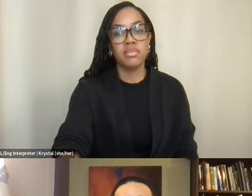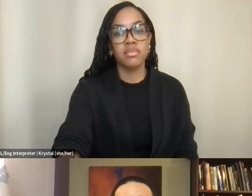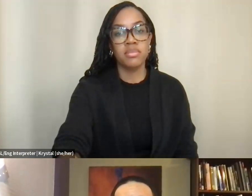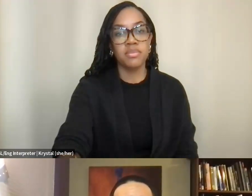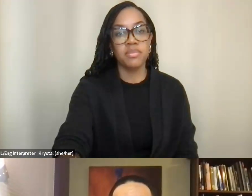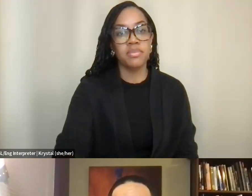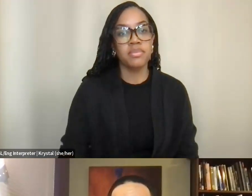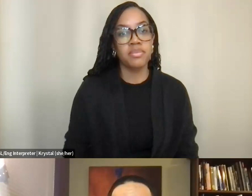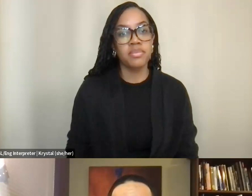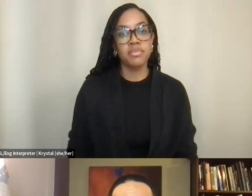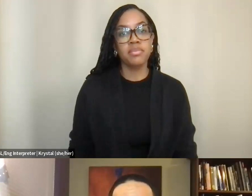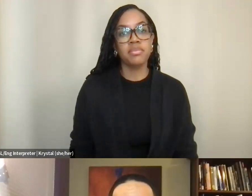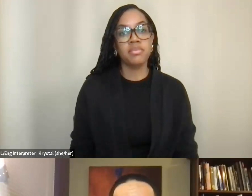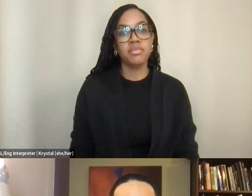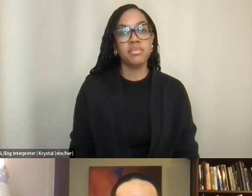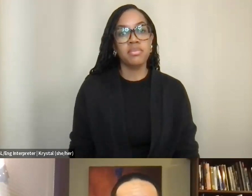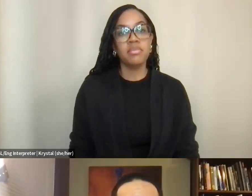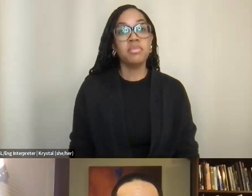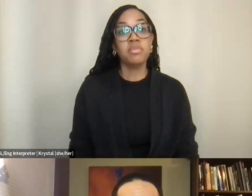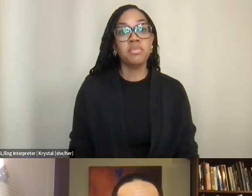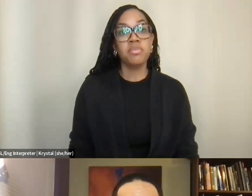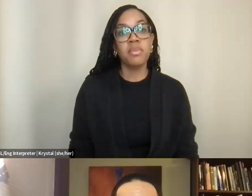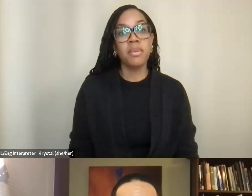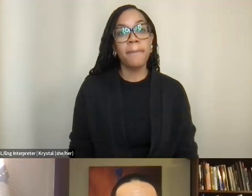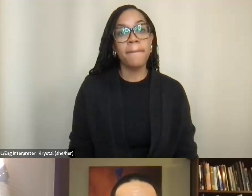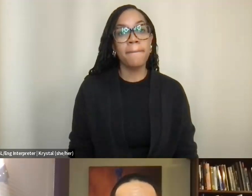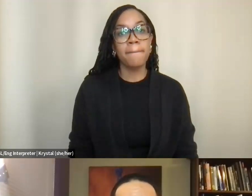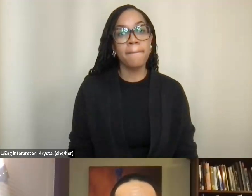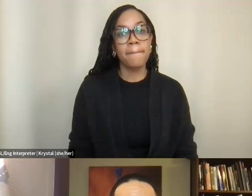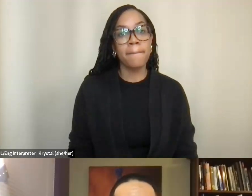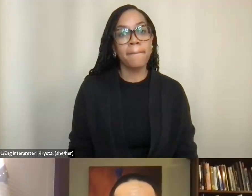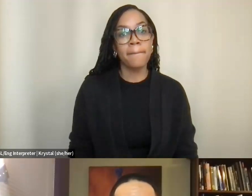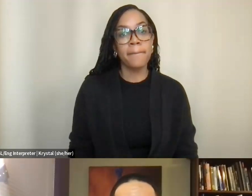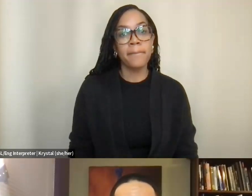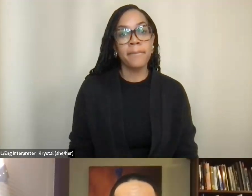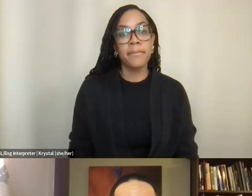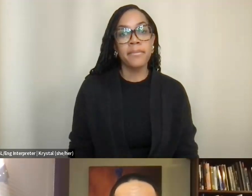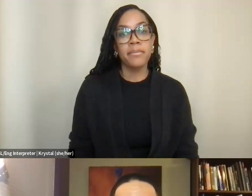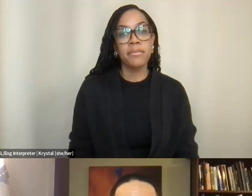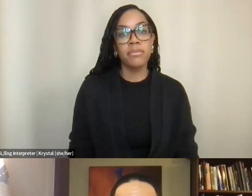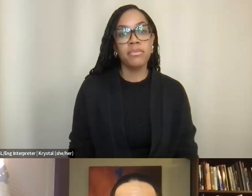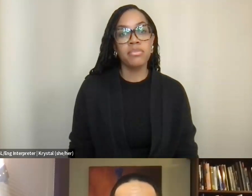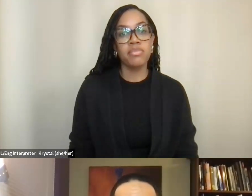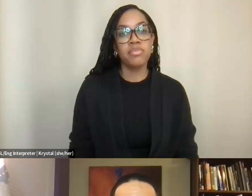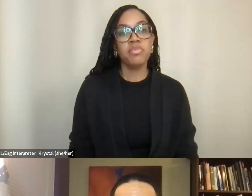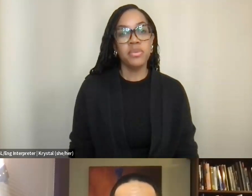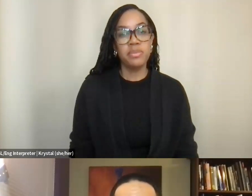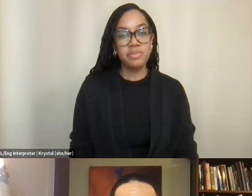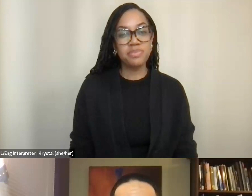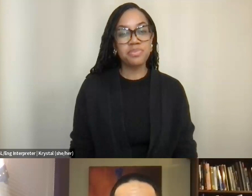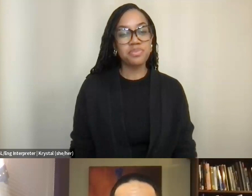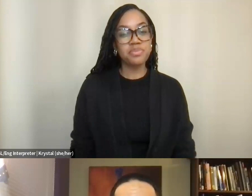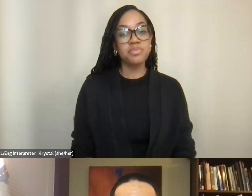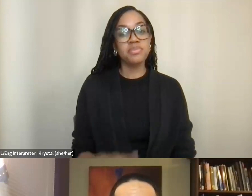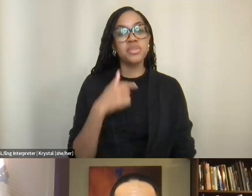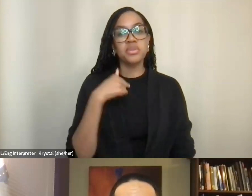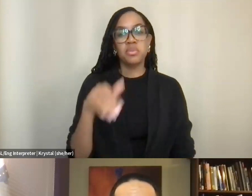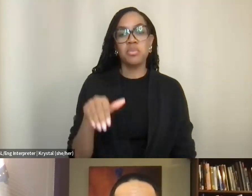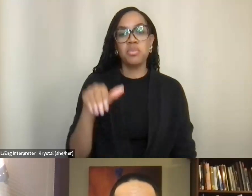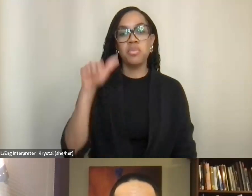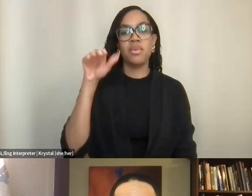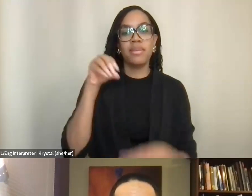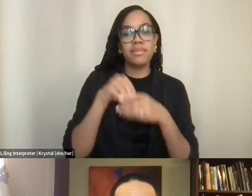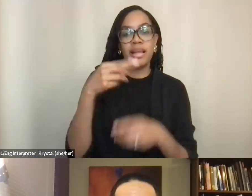during the 1960s when I was in high school. And I learned a lot,